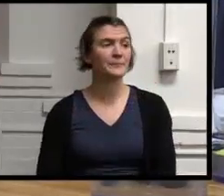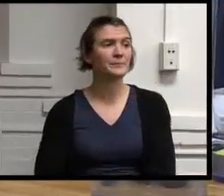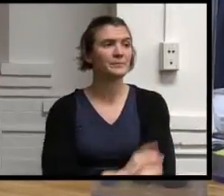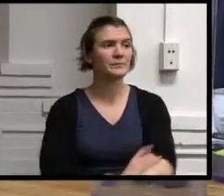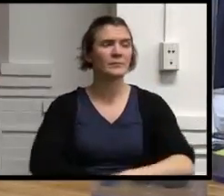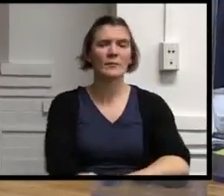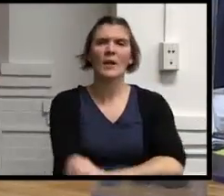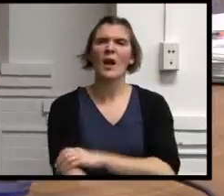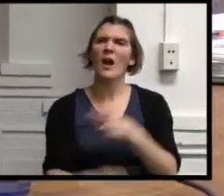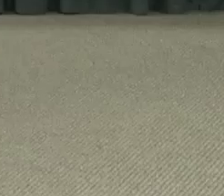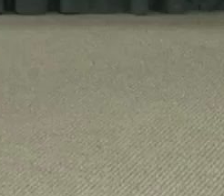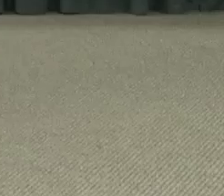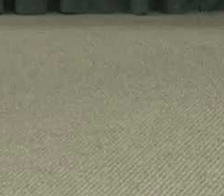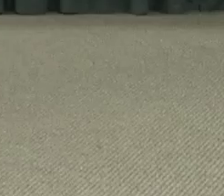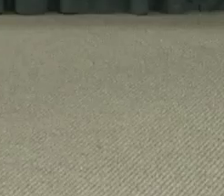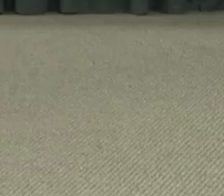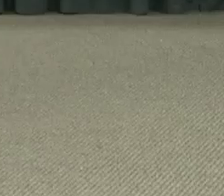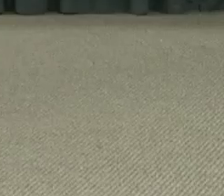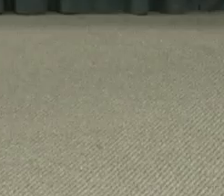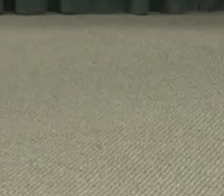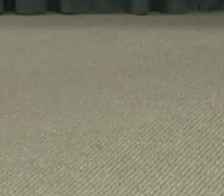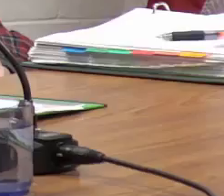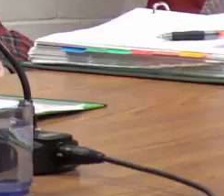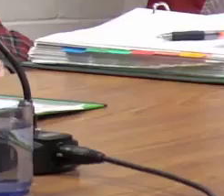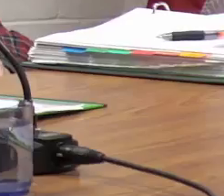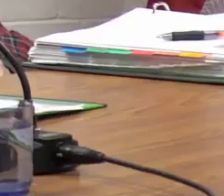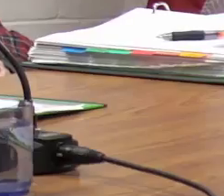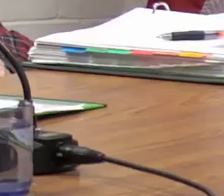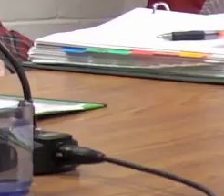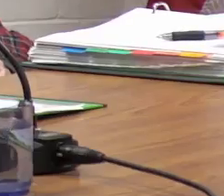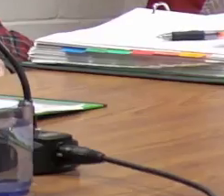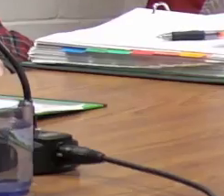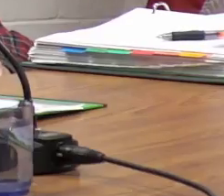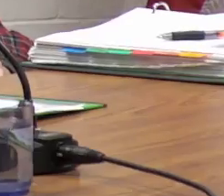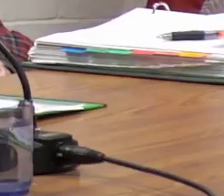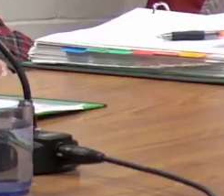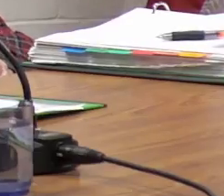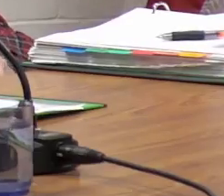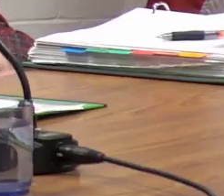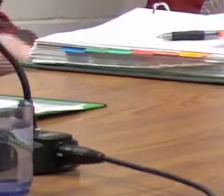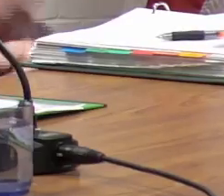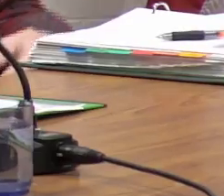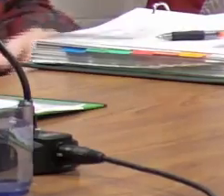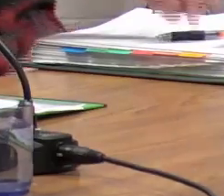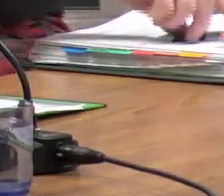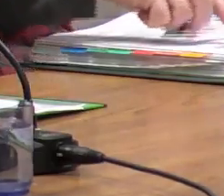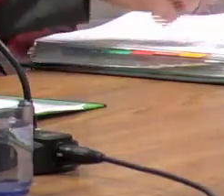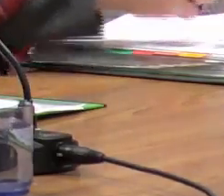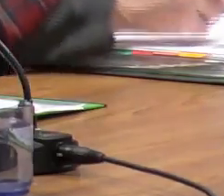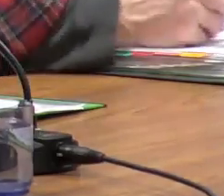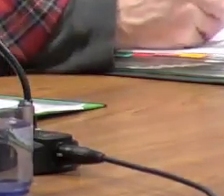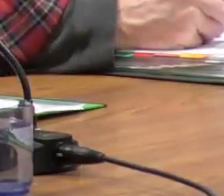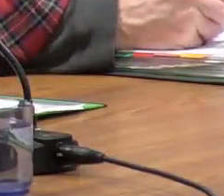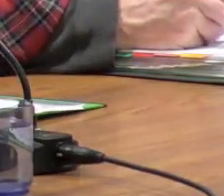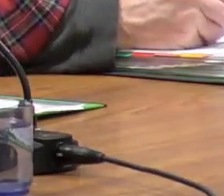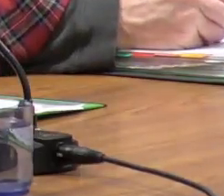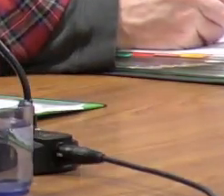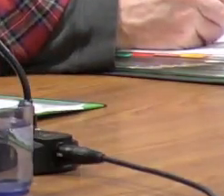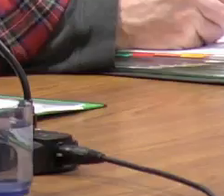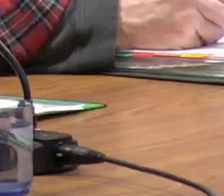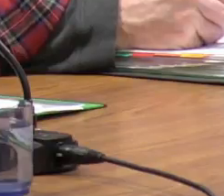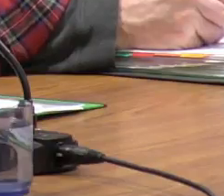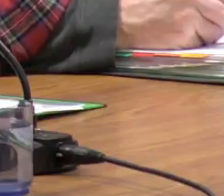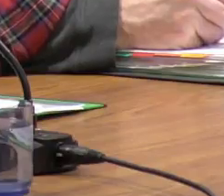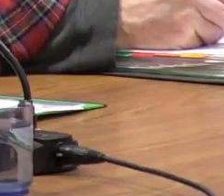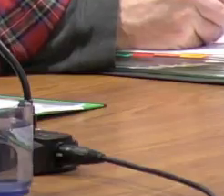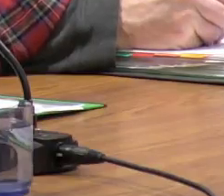I have a question for the administration. Several people have been asking me about the flashing light at